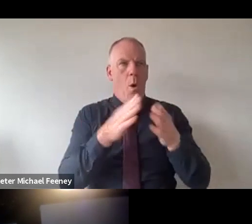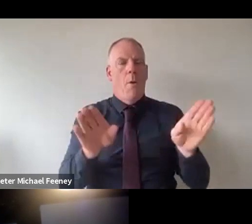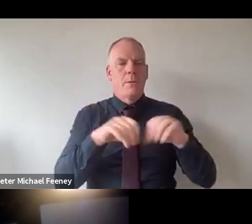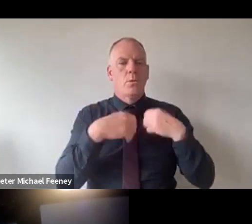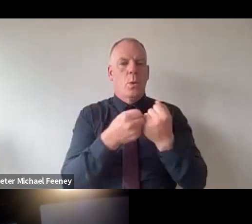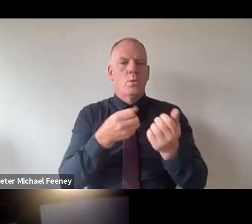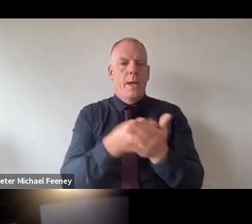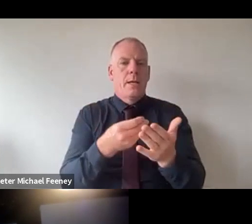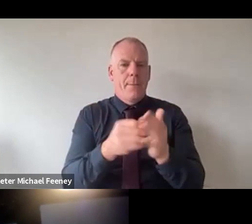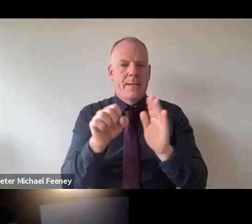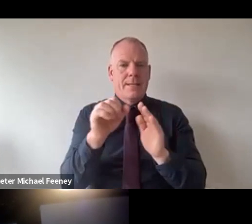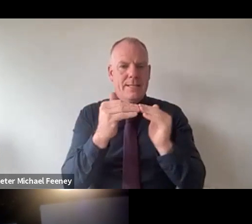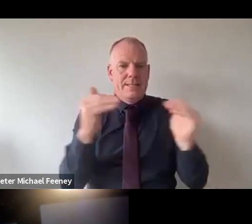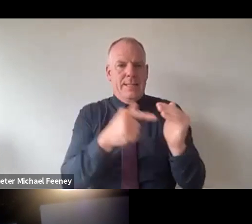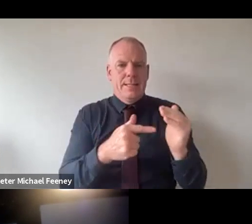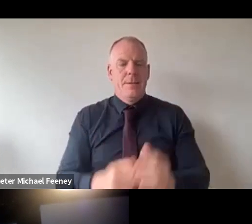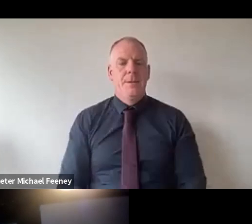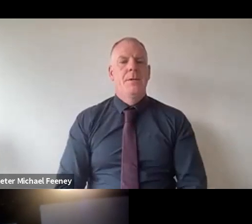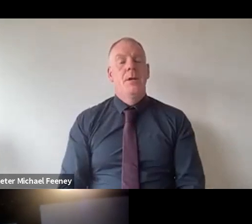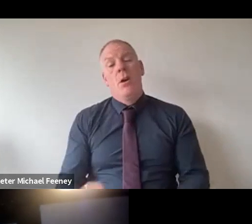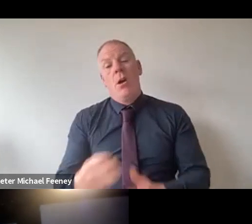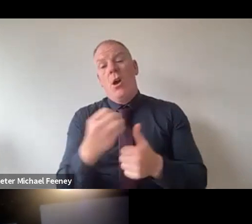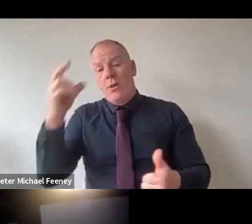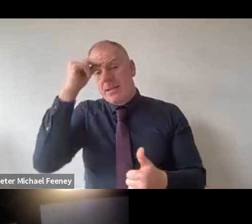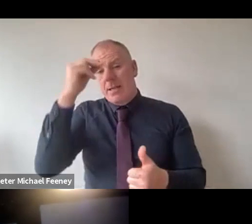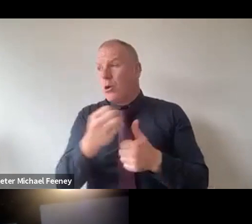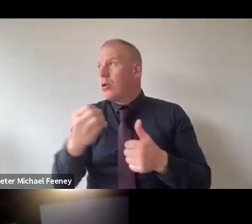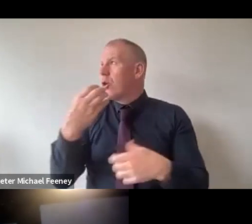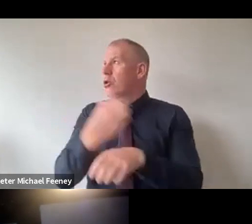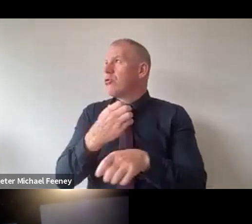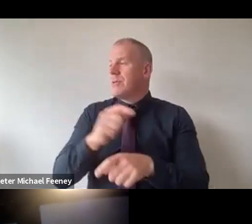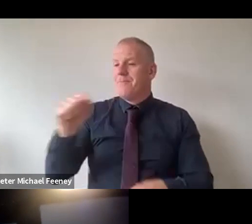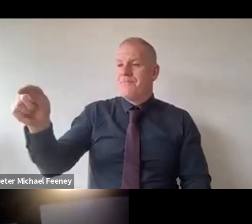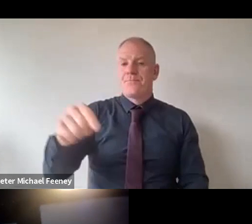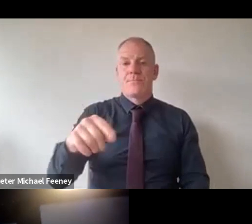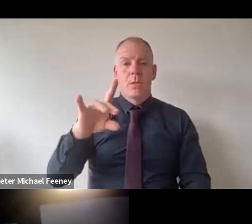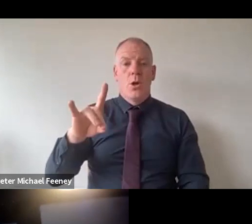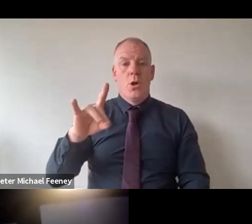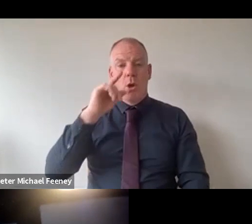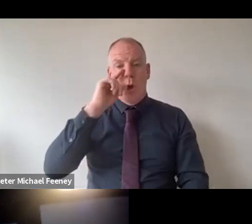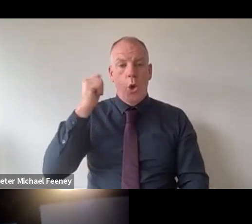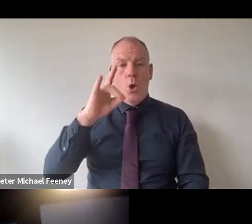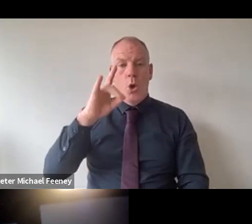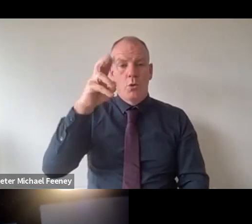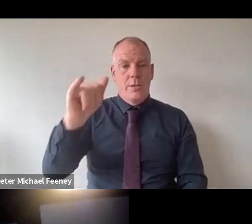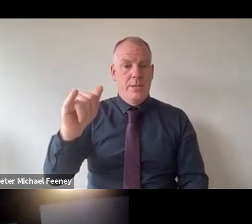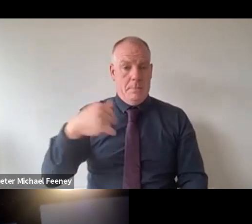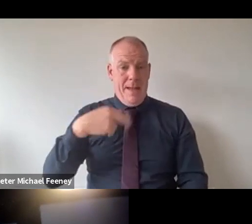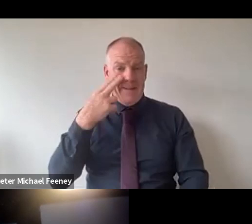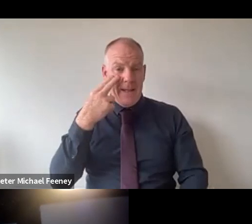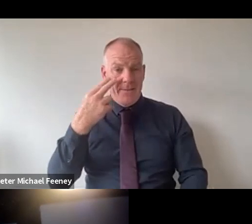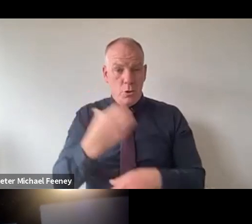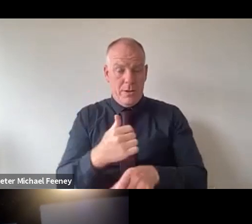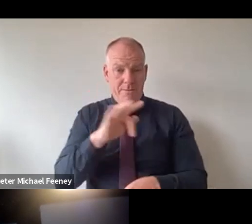interesting. Now, just a couple of other examples from other countries. In Hungary, which is my native country, and that's where I